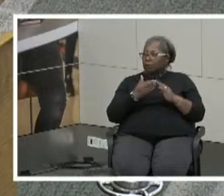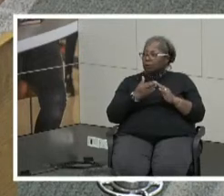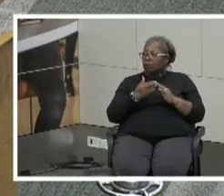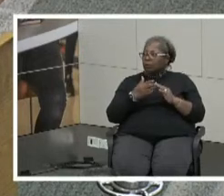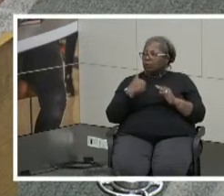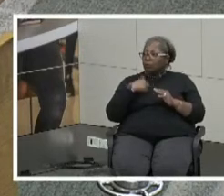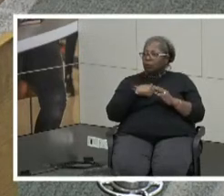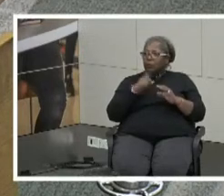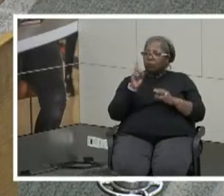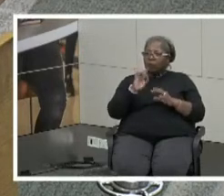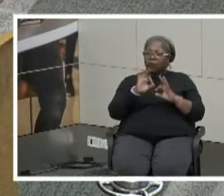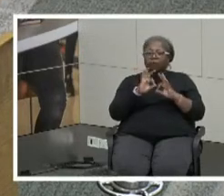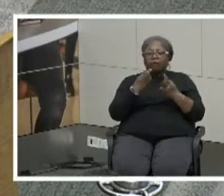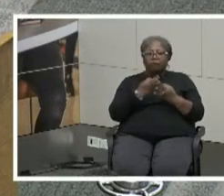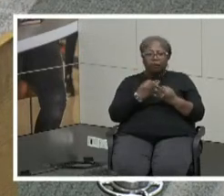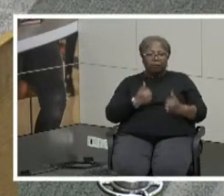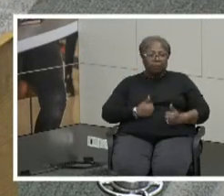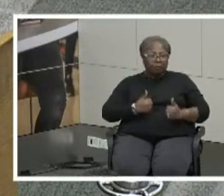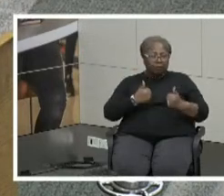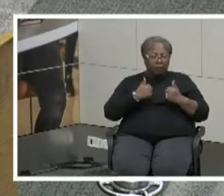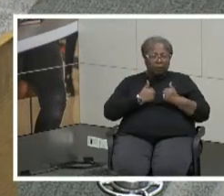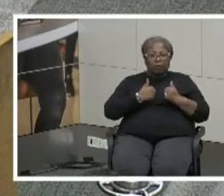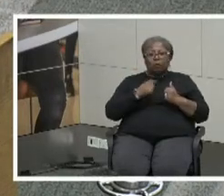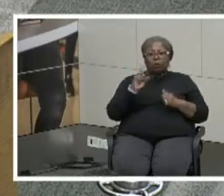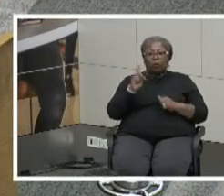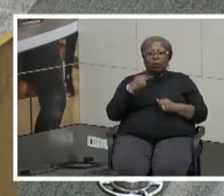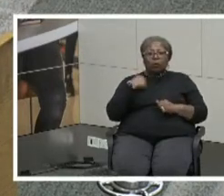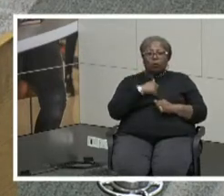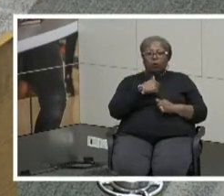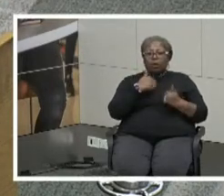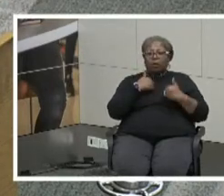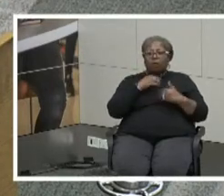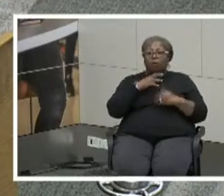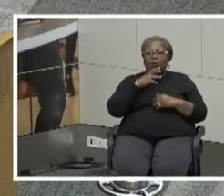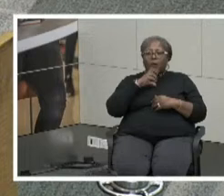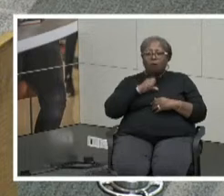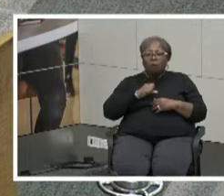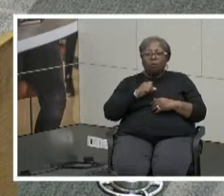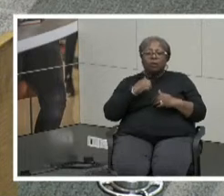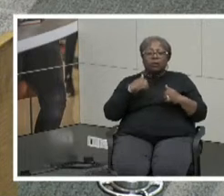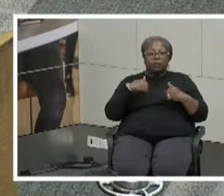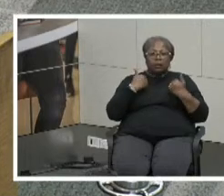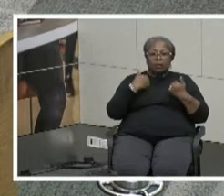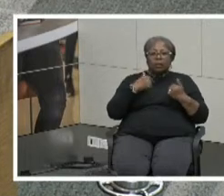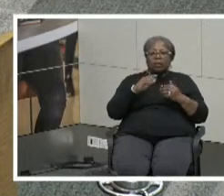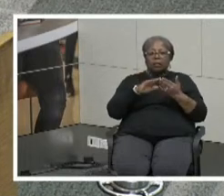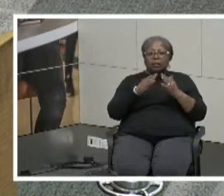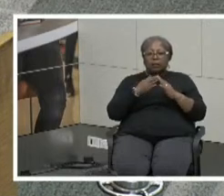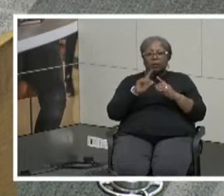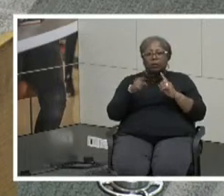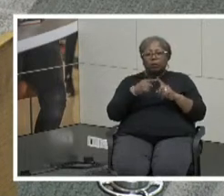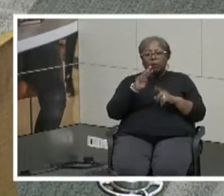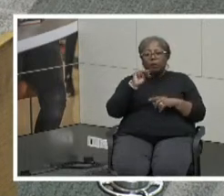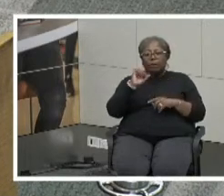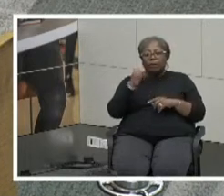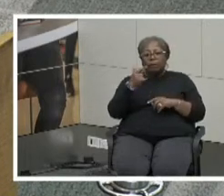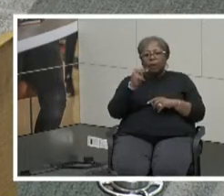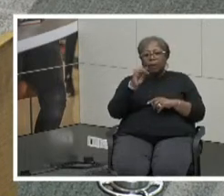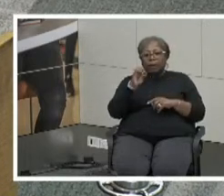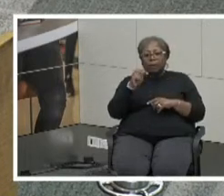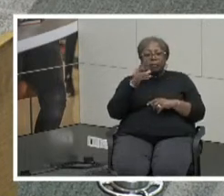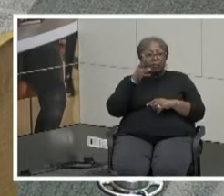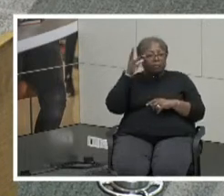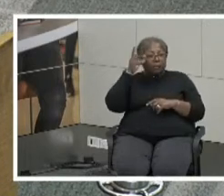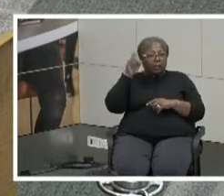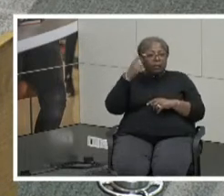where families live our neighborhood where we have old and young the neighborhood where when a magnet parent needs somewhere